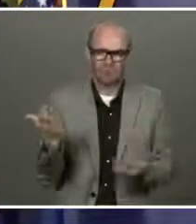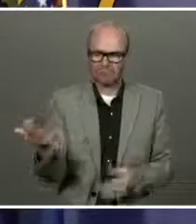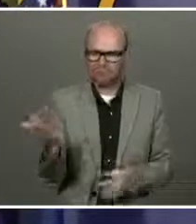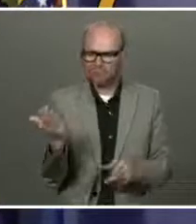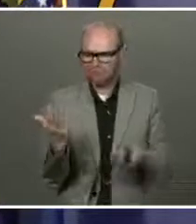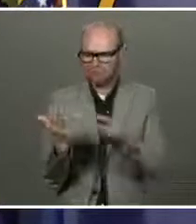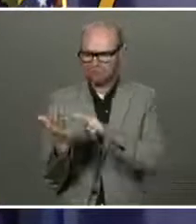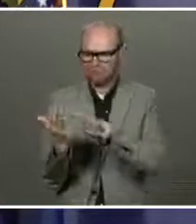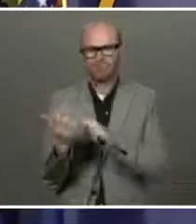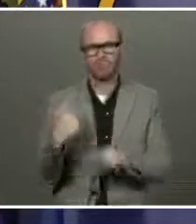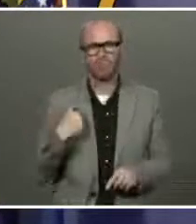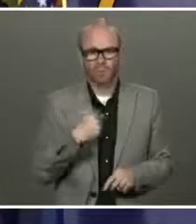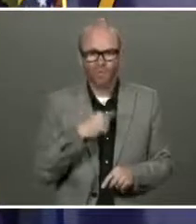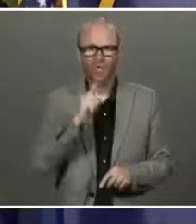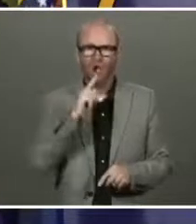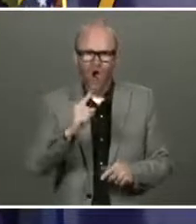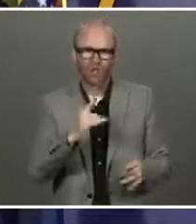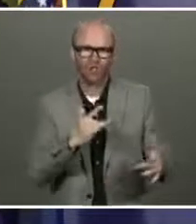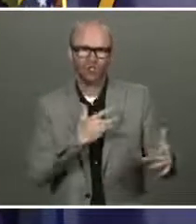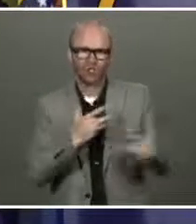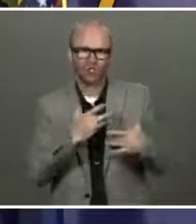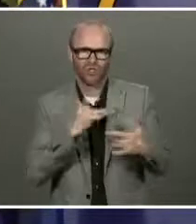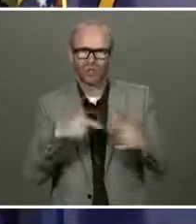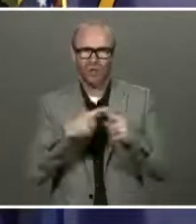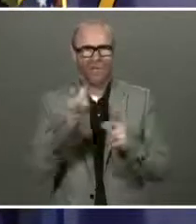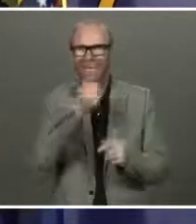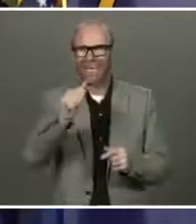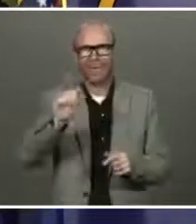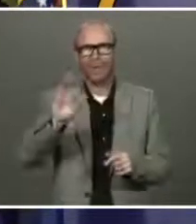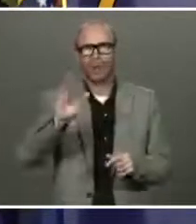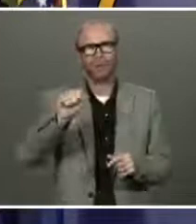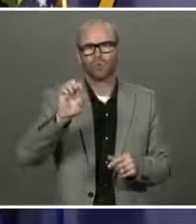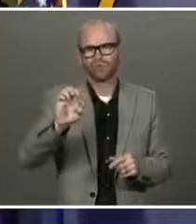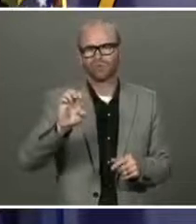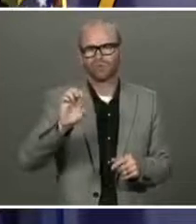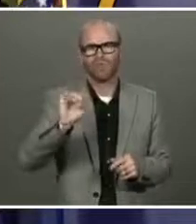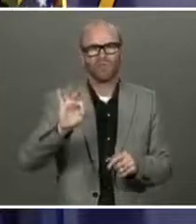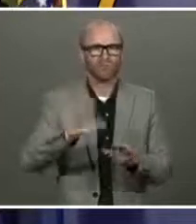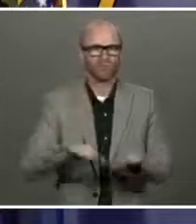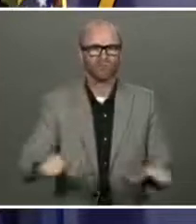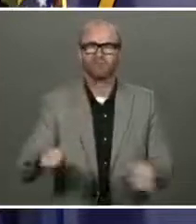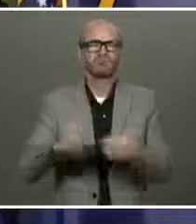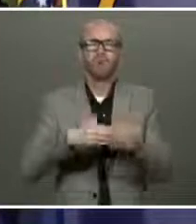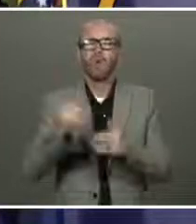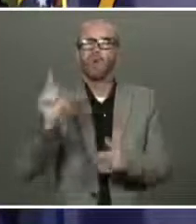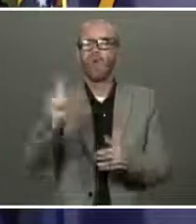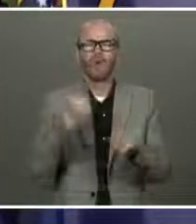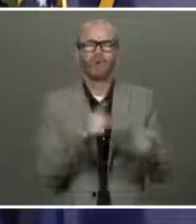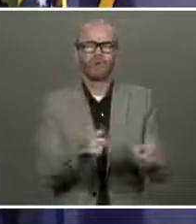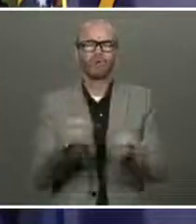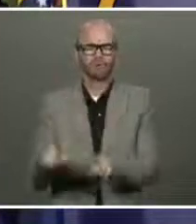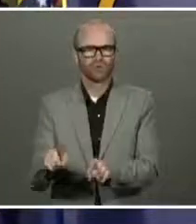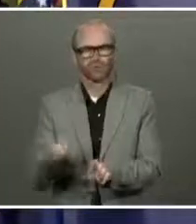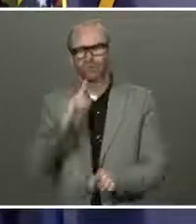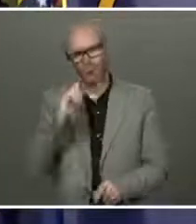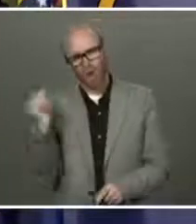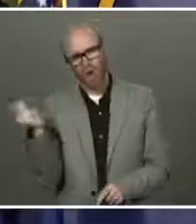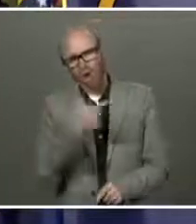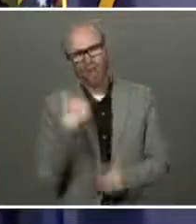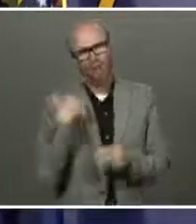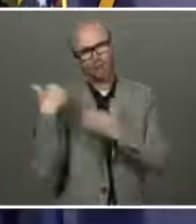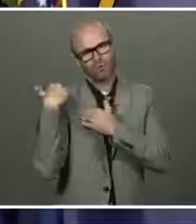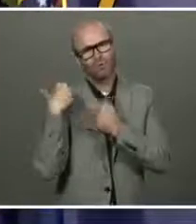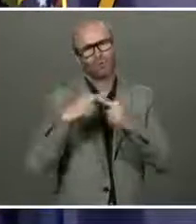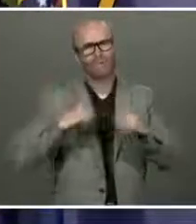We're deeply concerned about abuse wherever it occurs, and I think we all have a duty to speak out and to